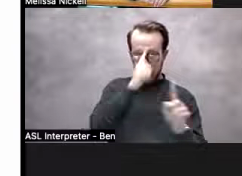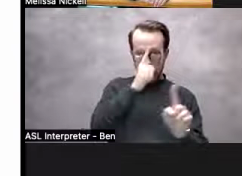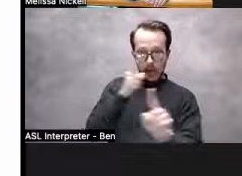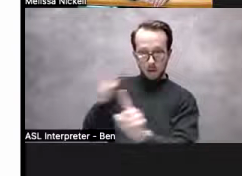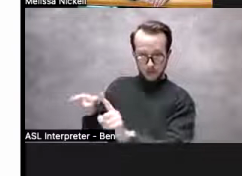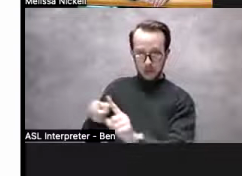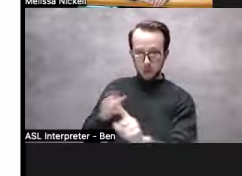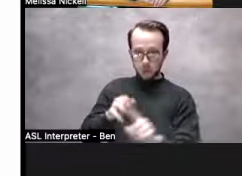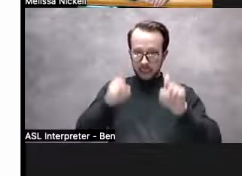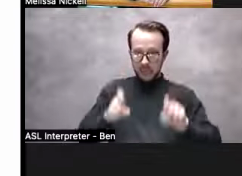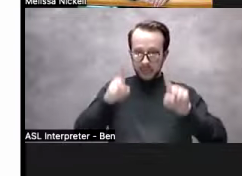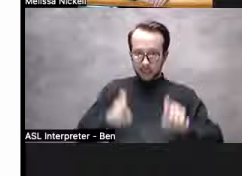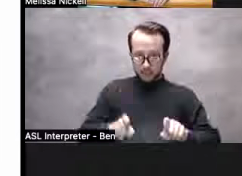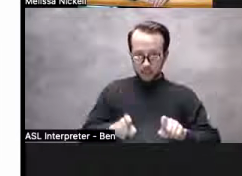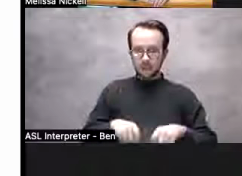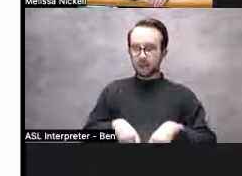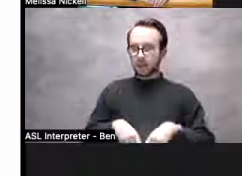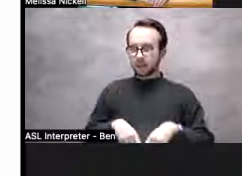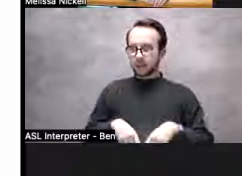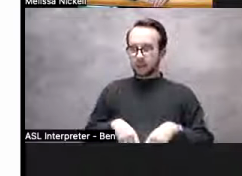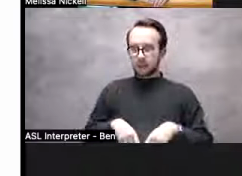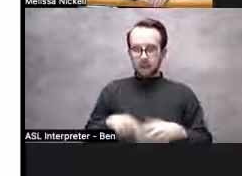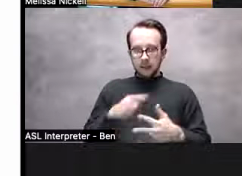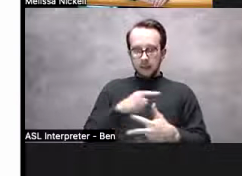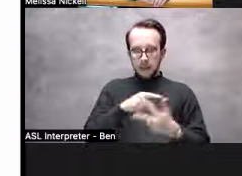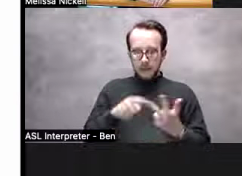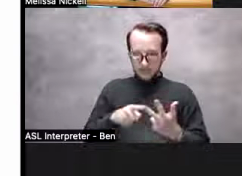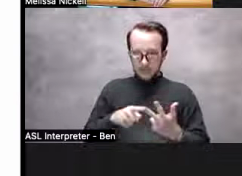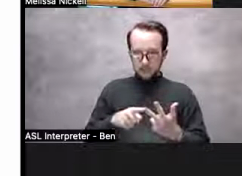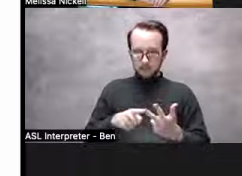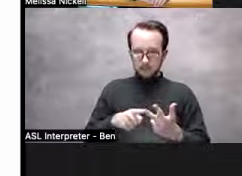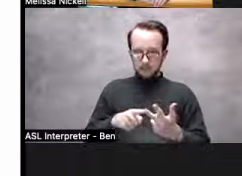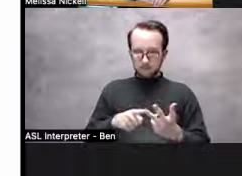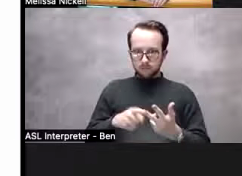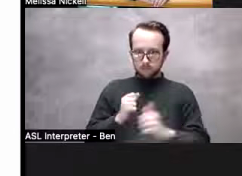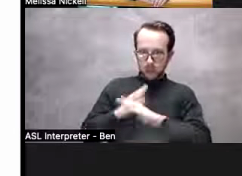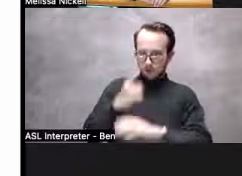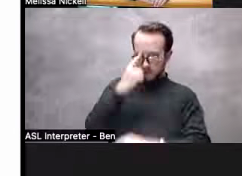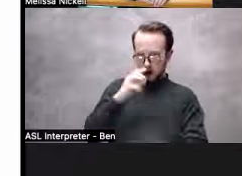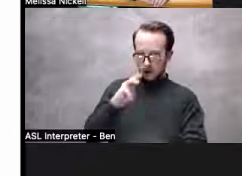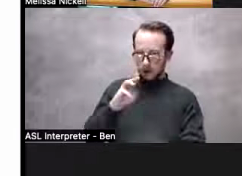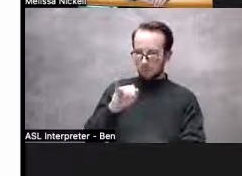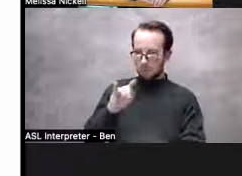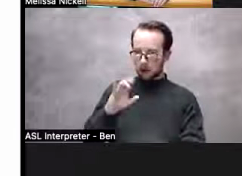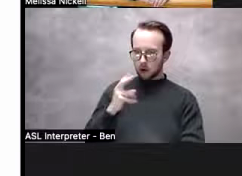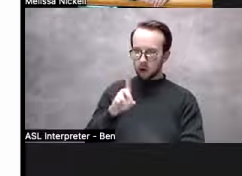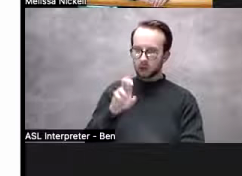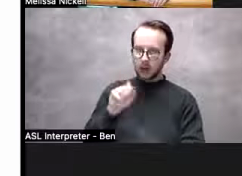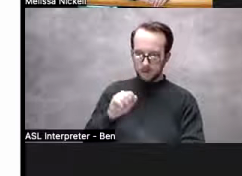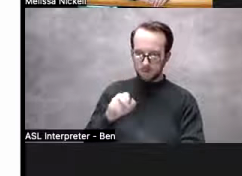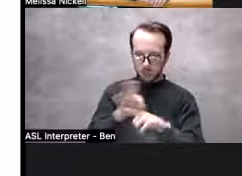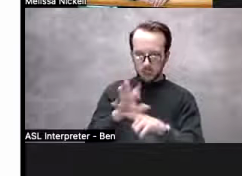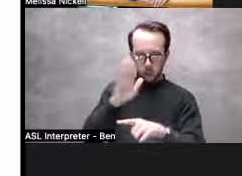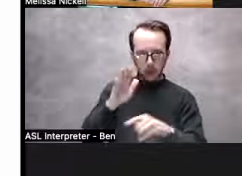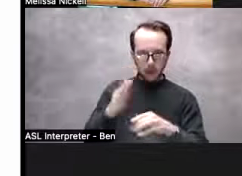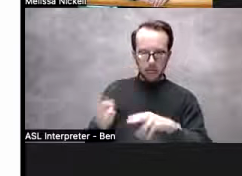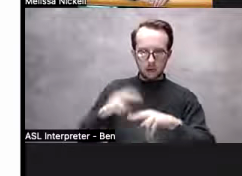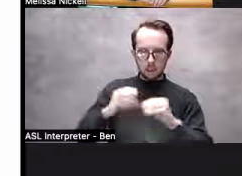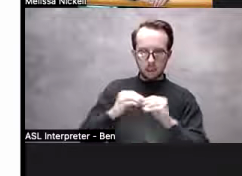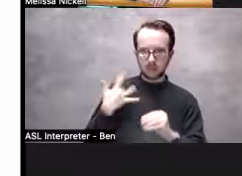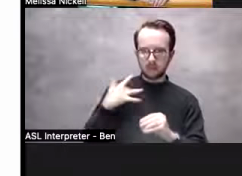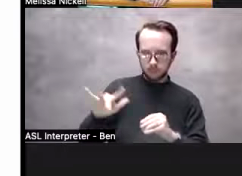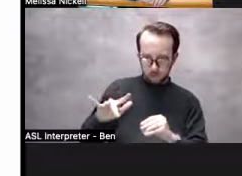test a hypothesis that these inhibitors of mitochondrial function will improve insulin sensitivity and reduce